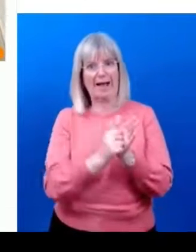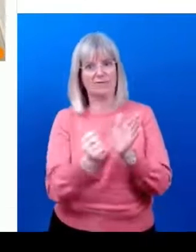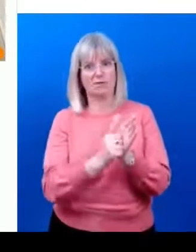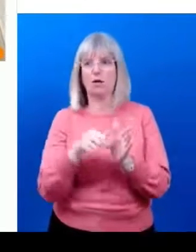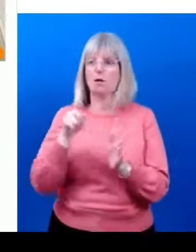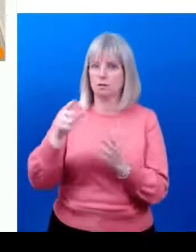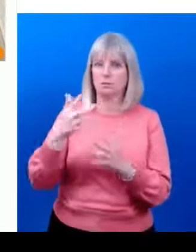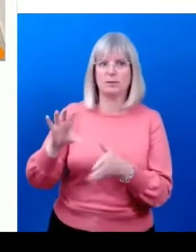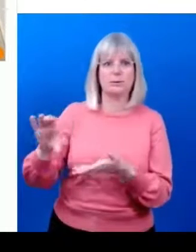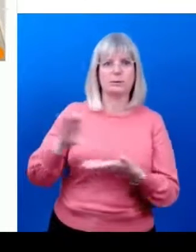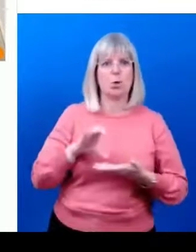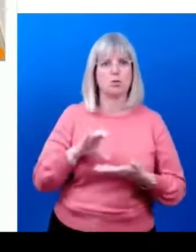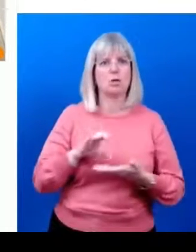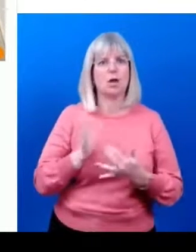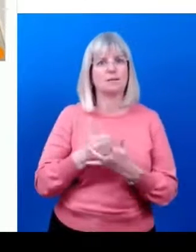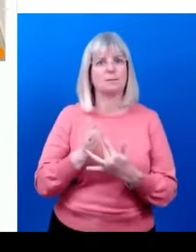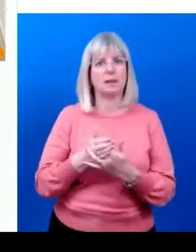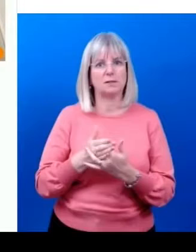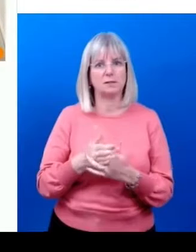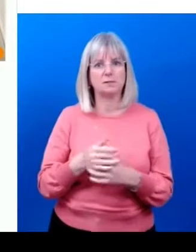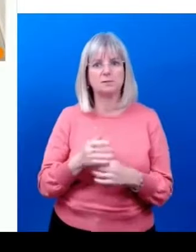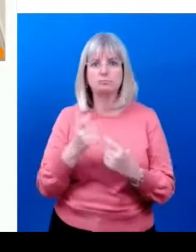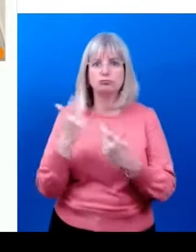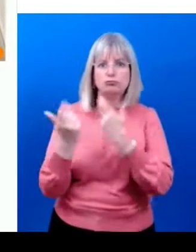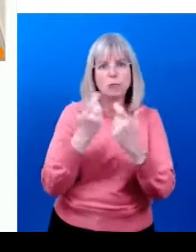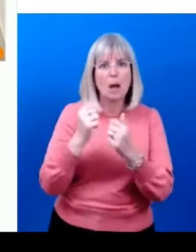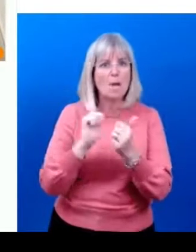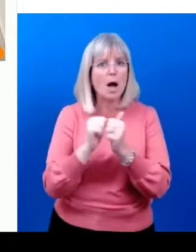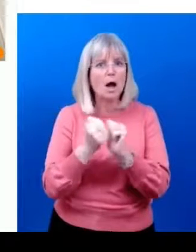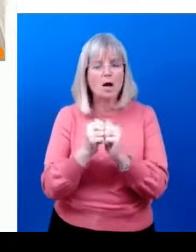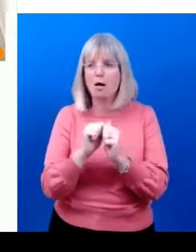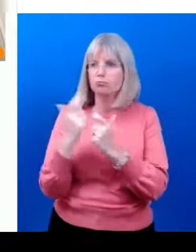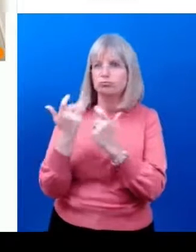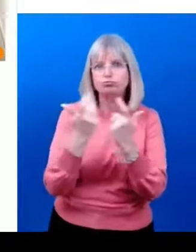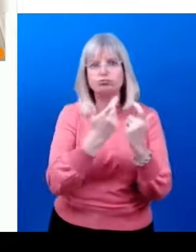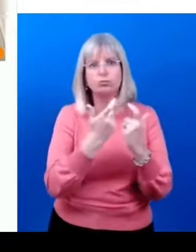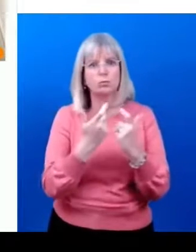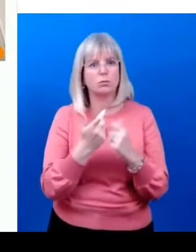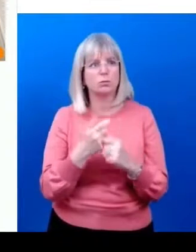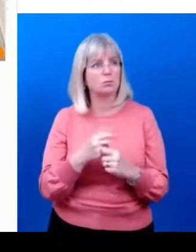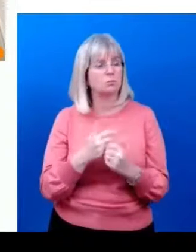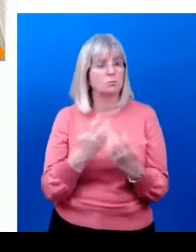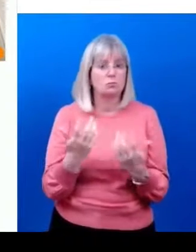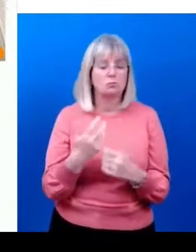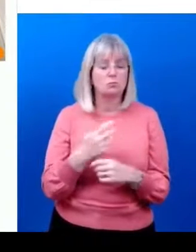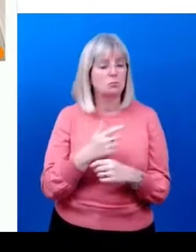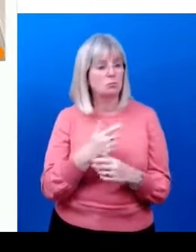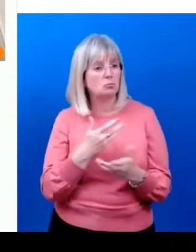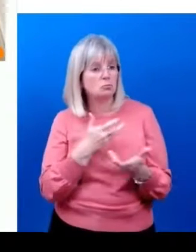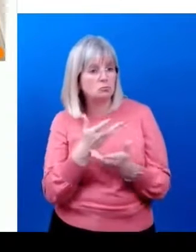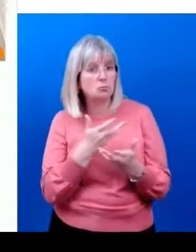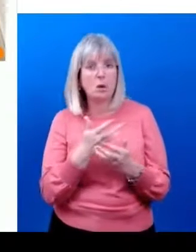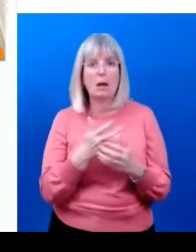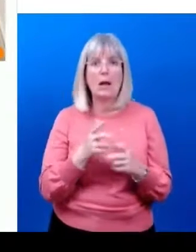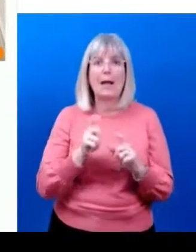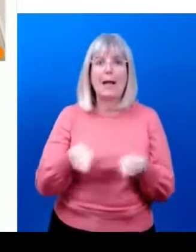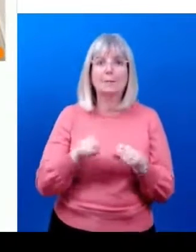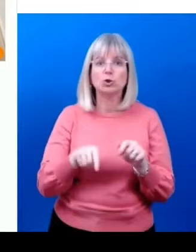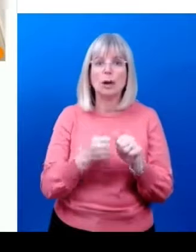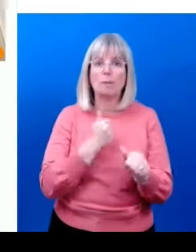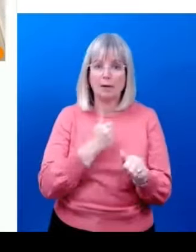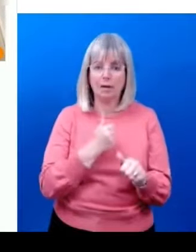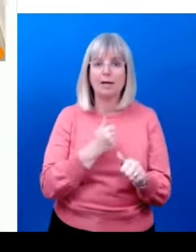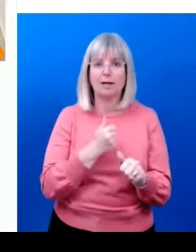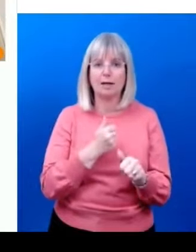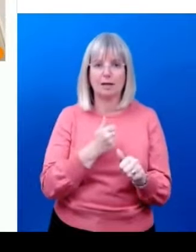partners, look for a captioning company that you could maybe promote and they could give you a reduced rate. We do that with a number of organizations